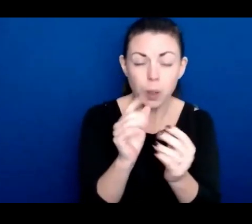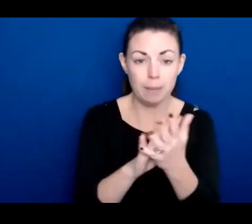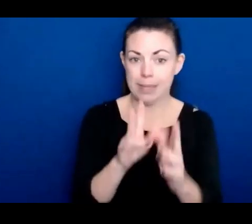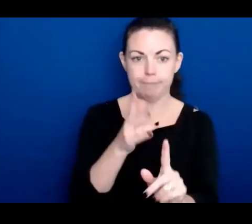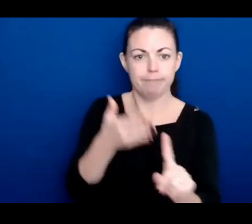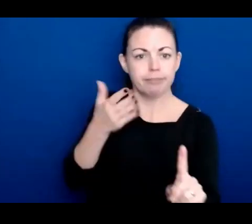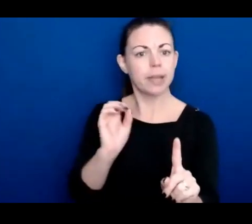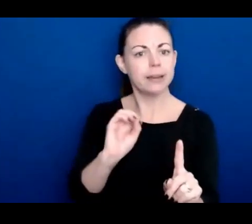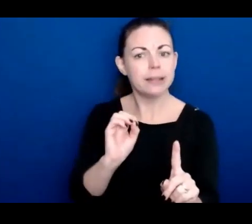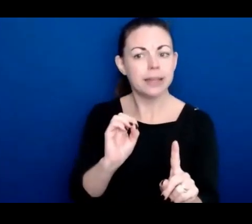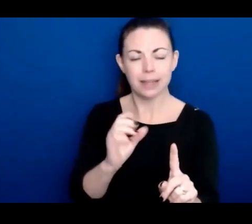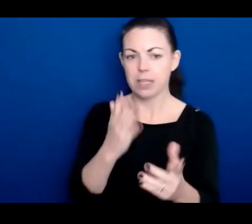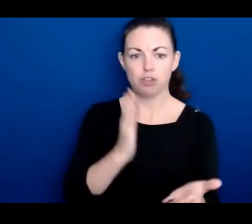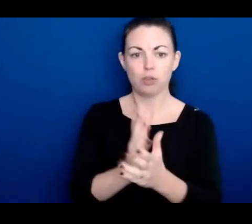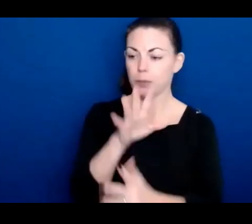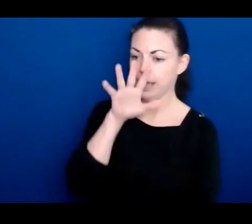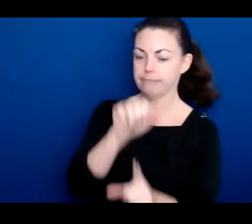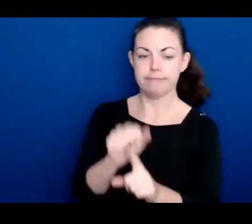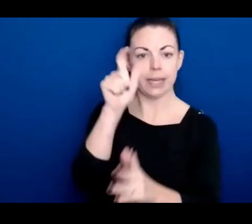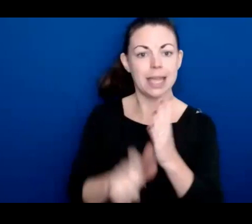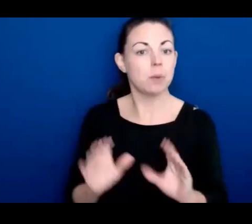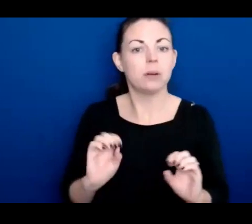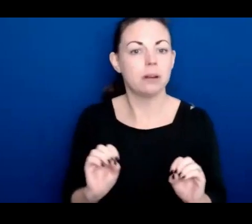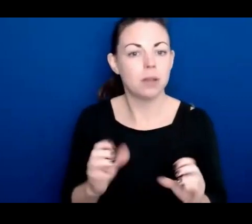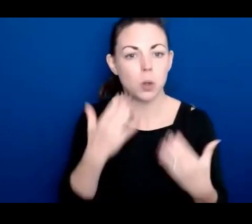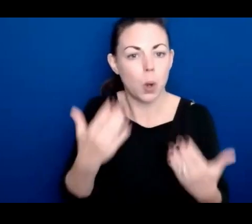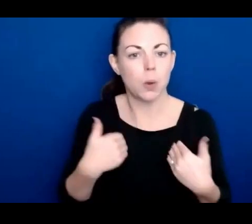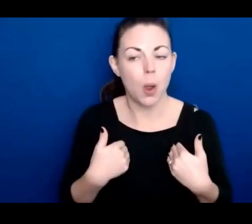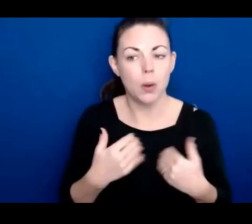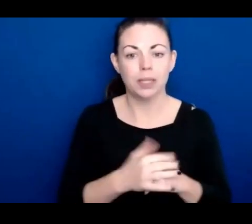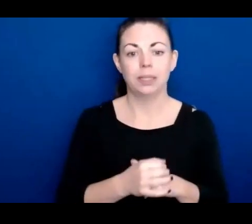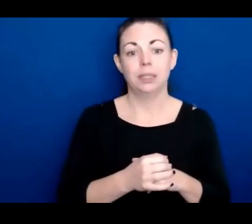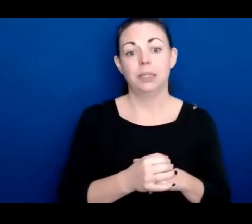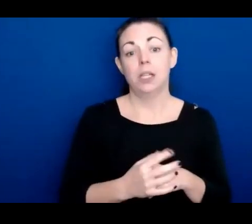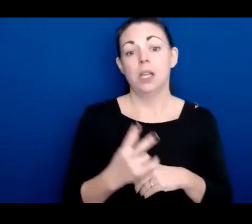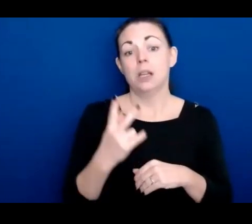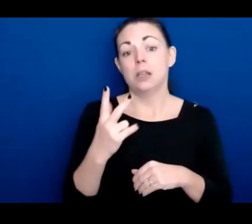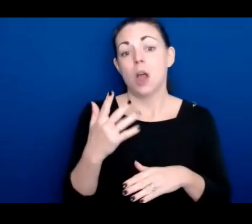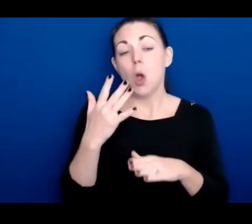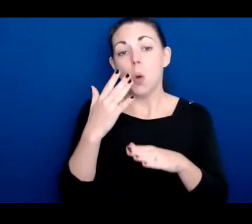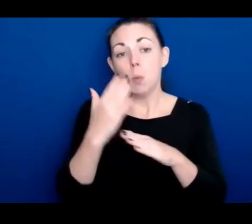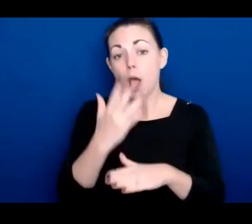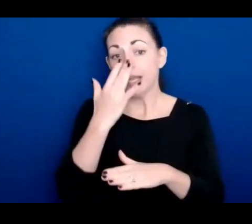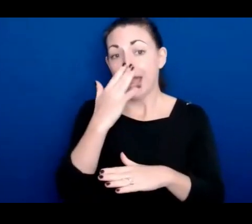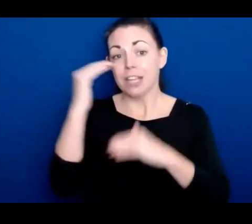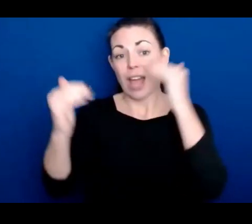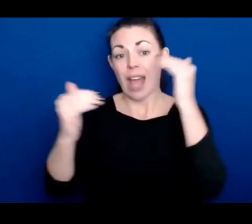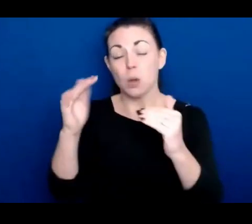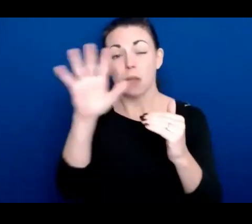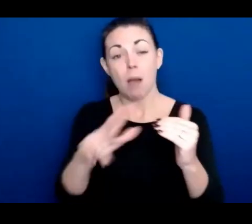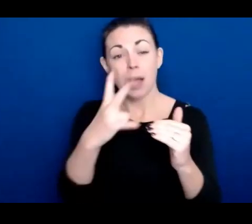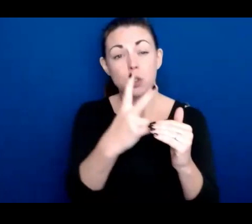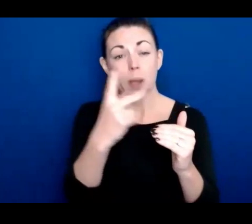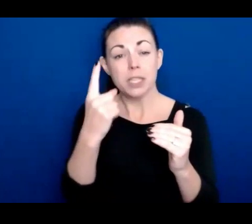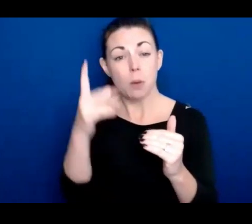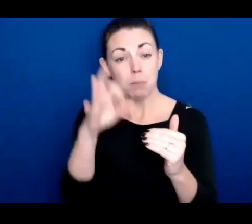see the disability straight away. Around 21% of working age adults have a disability. So that's quite high when you